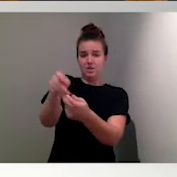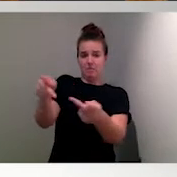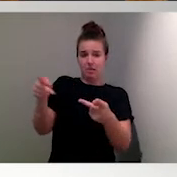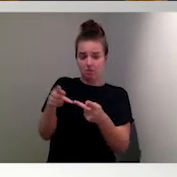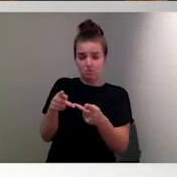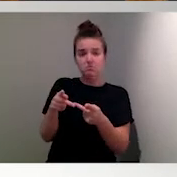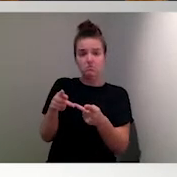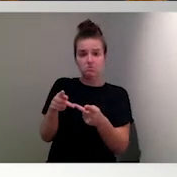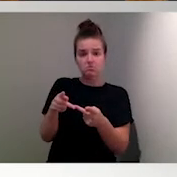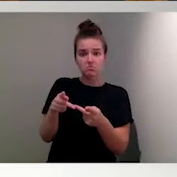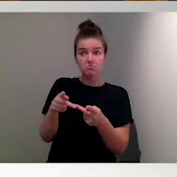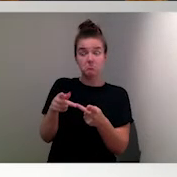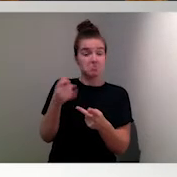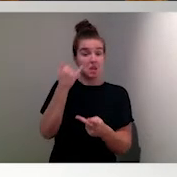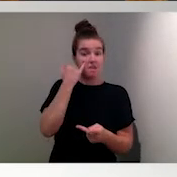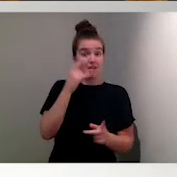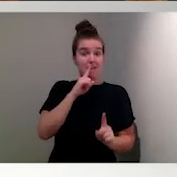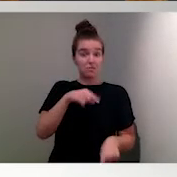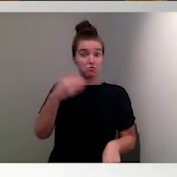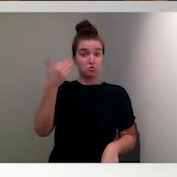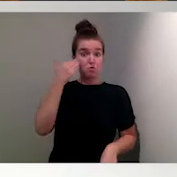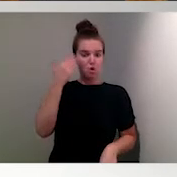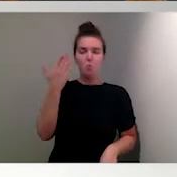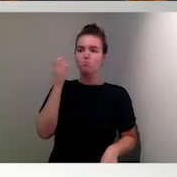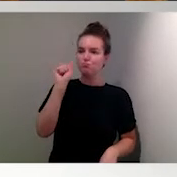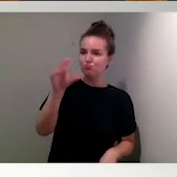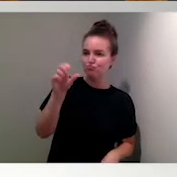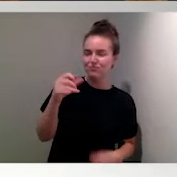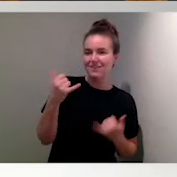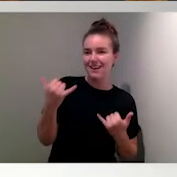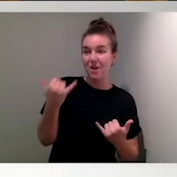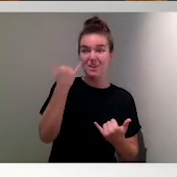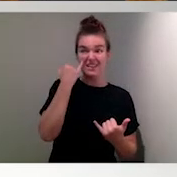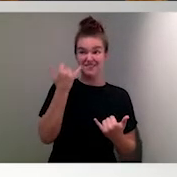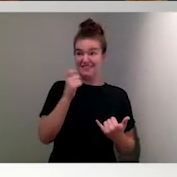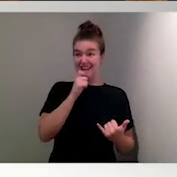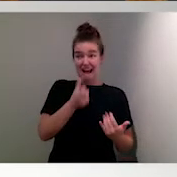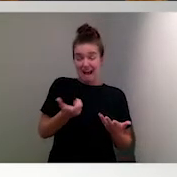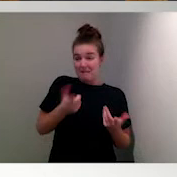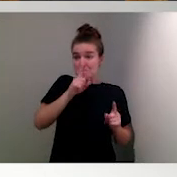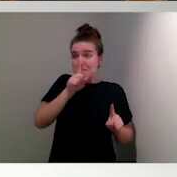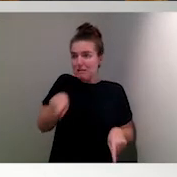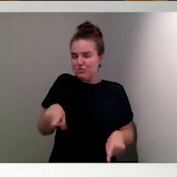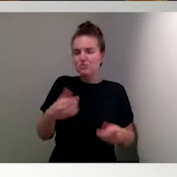you with it. So. I have a question.